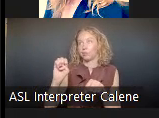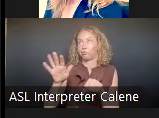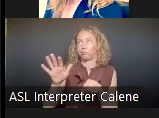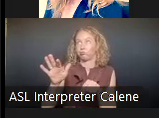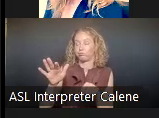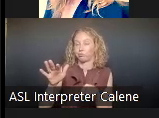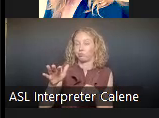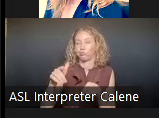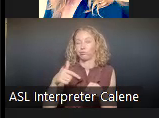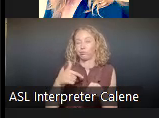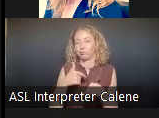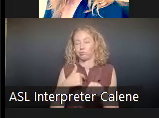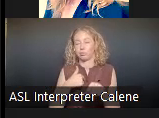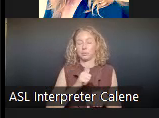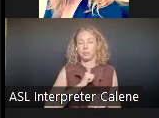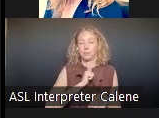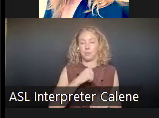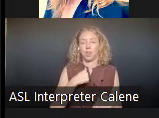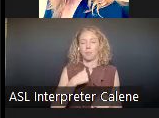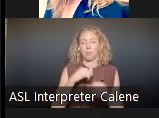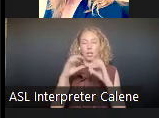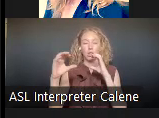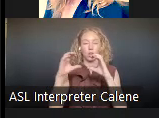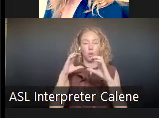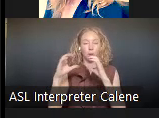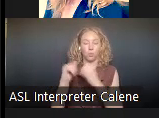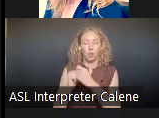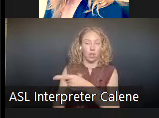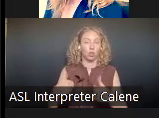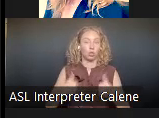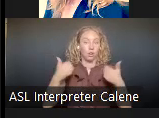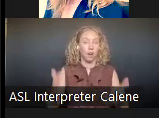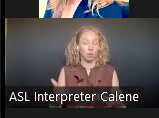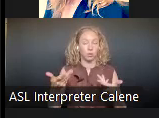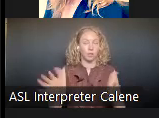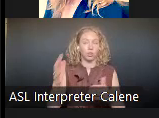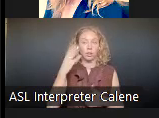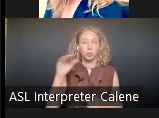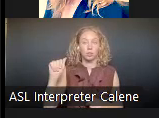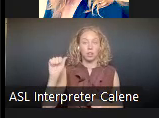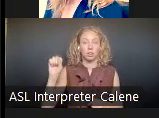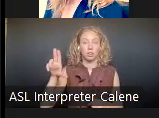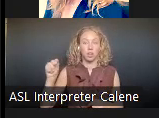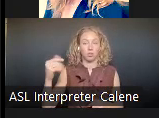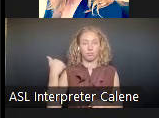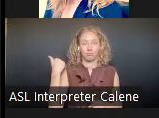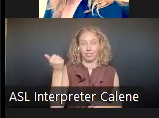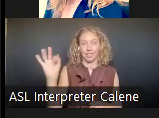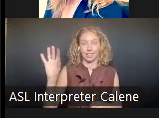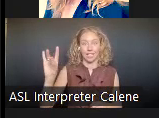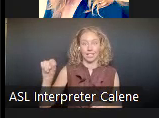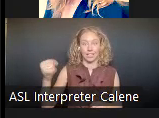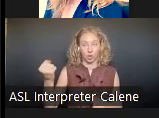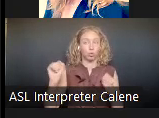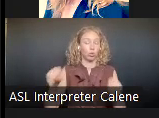I've been in communication with survivors that were assaulted in the 80s. So it could be